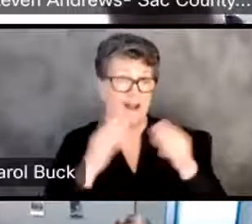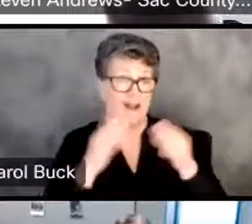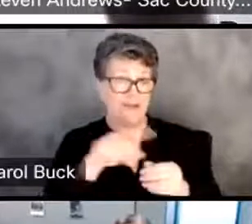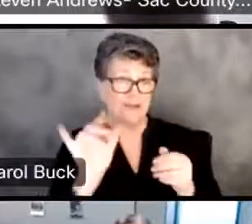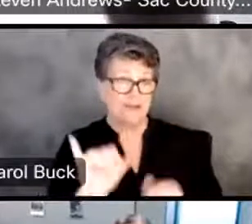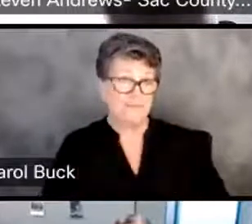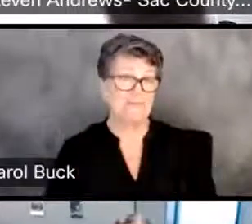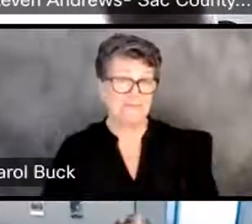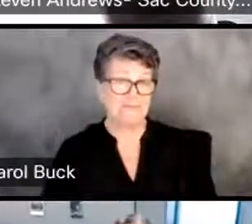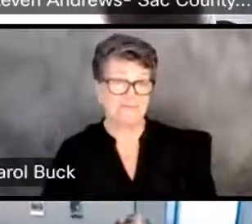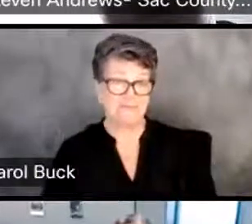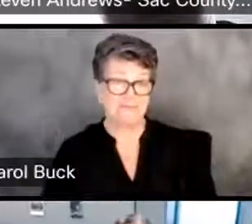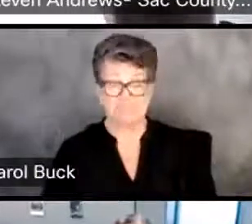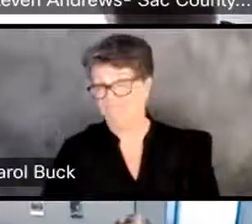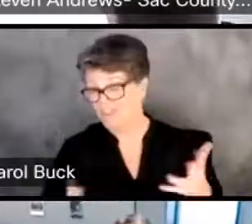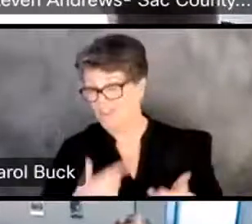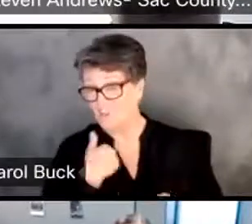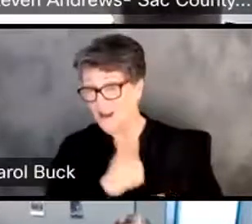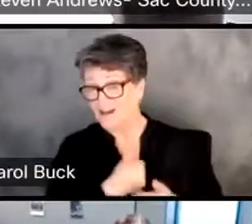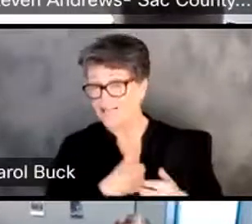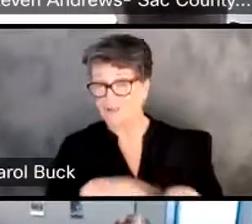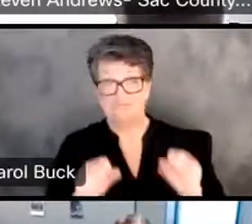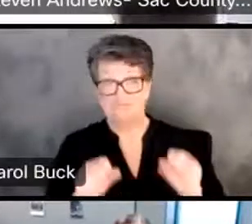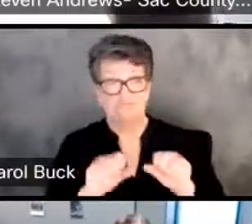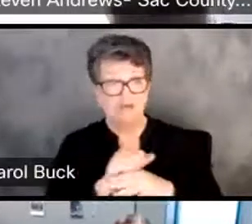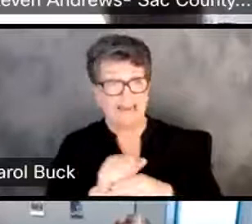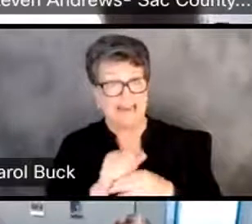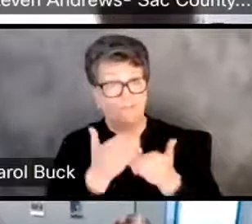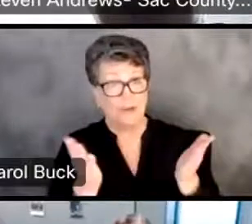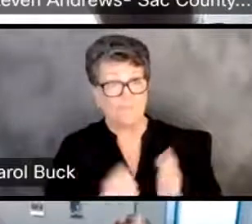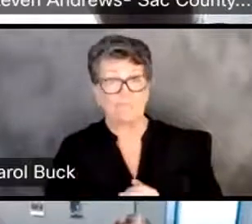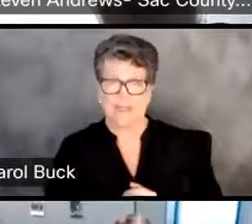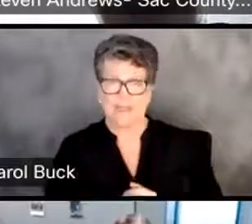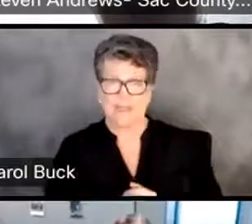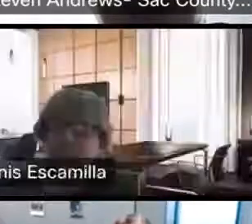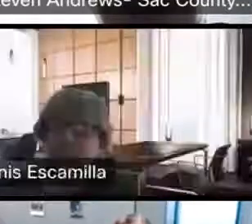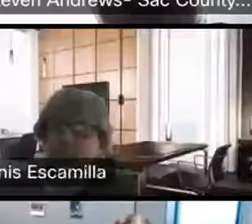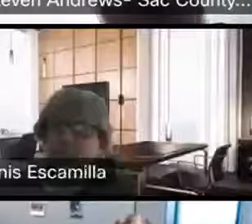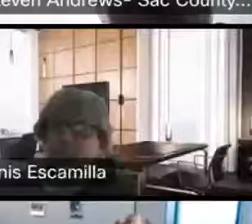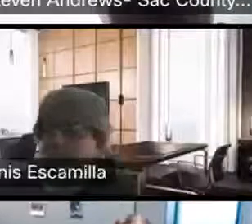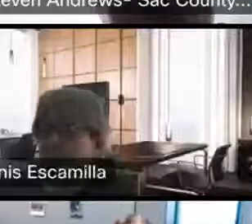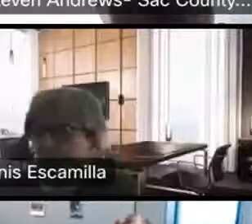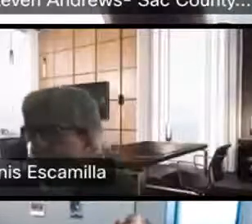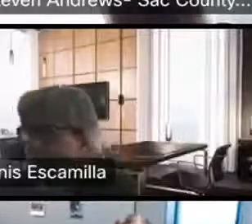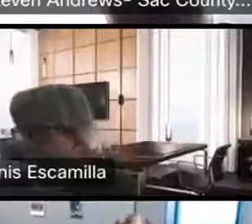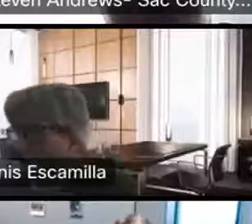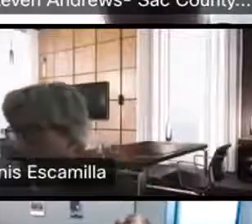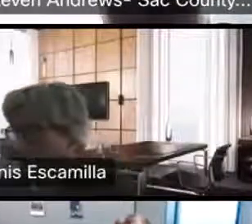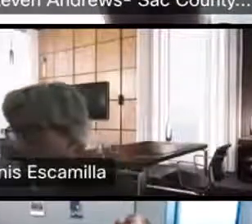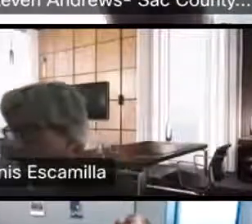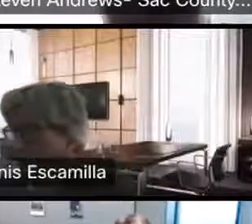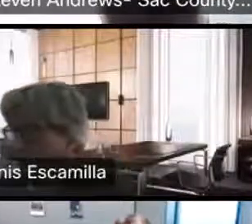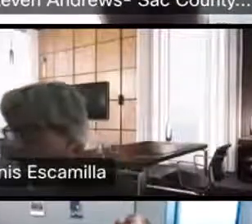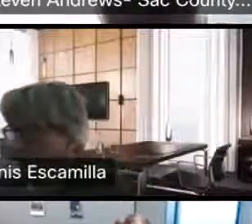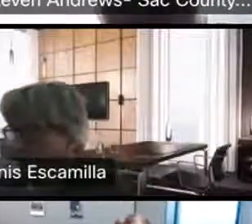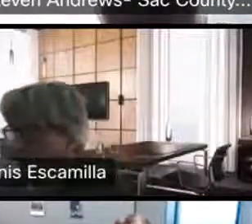as well if you would like us to do a training. And I think that's a great idea, kind of to piggyback on that. If you have